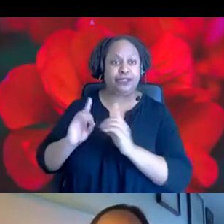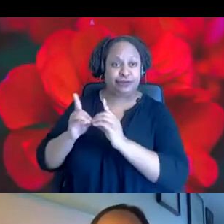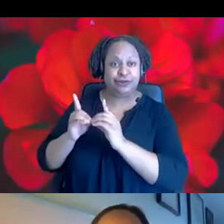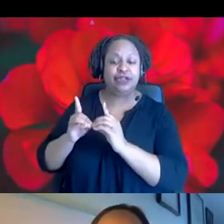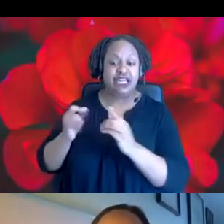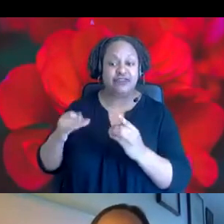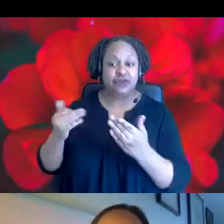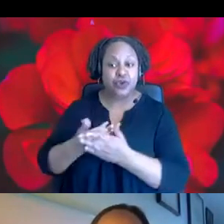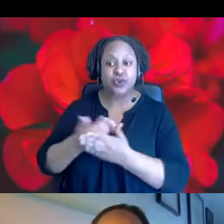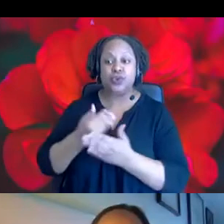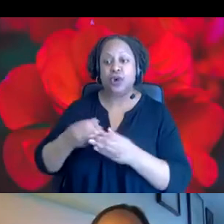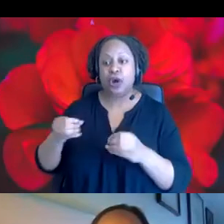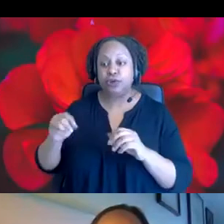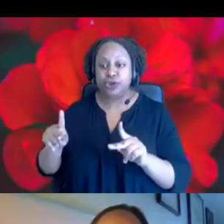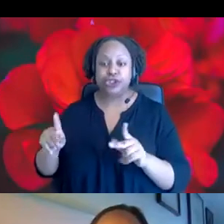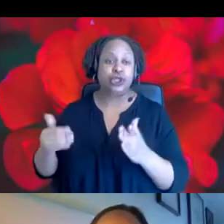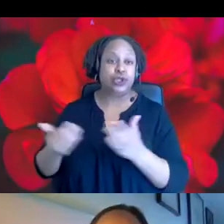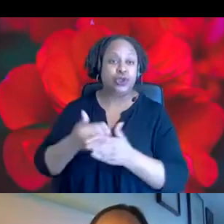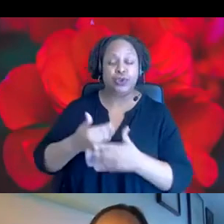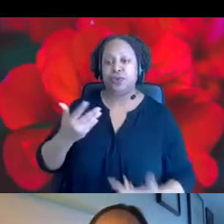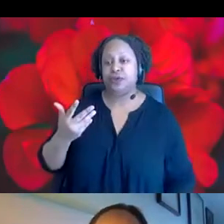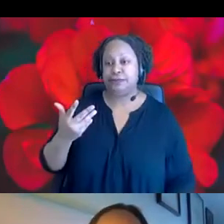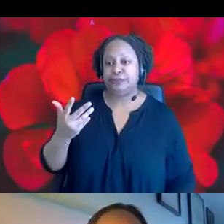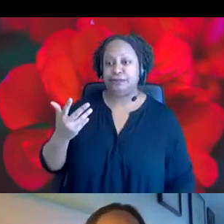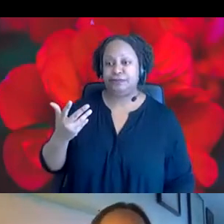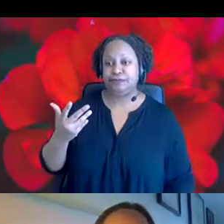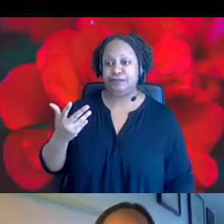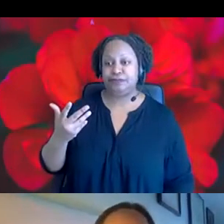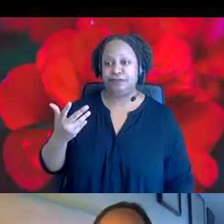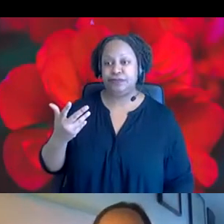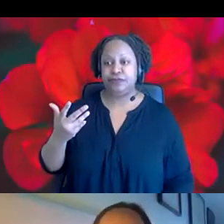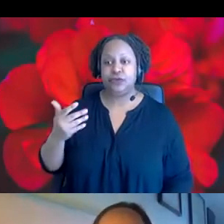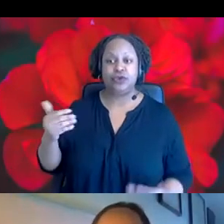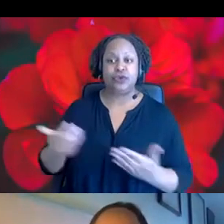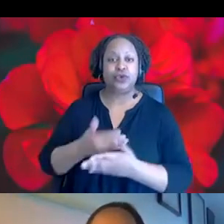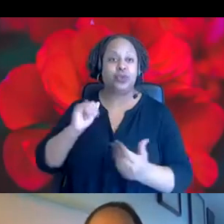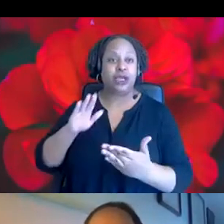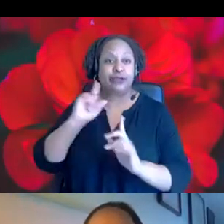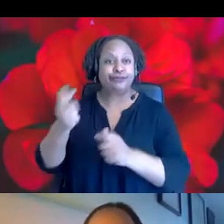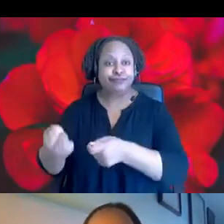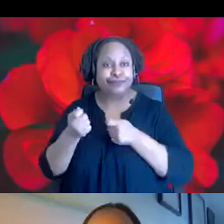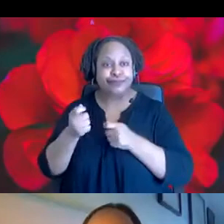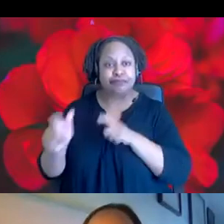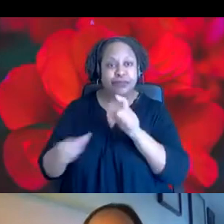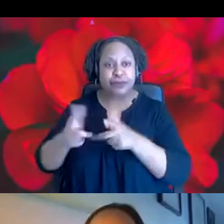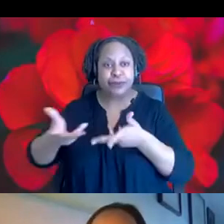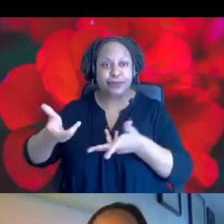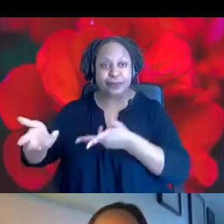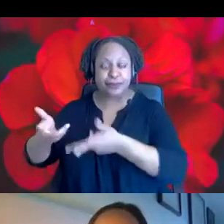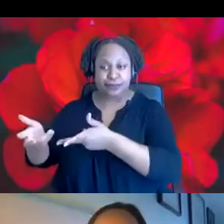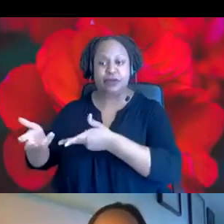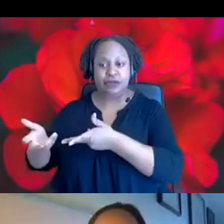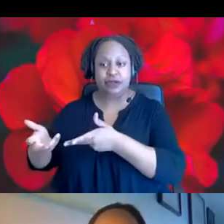space for new forms of engagement, then we should give